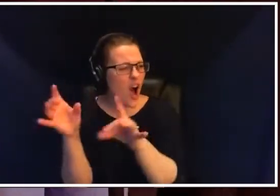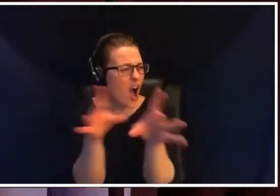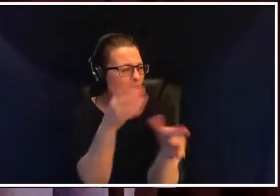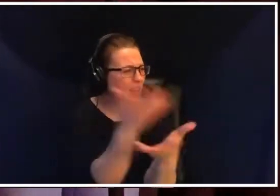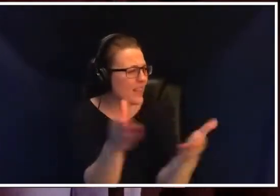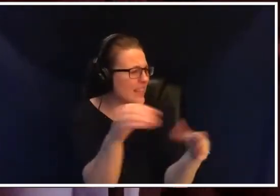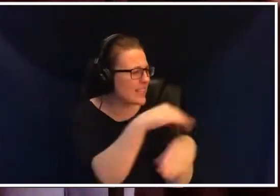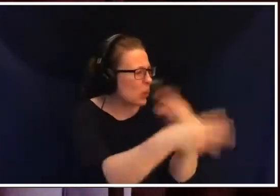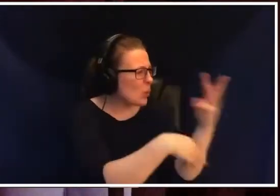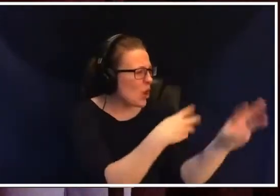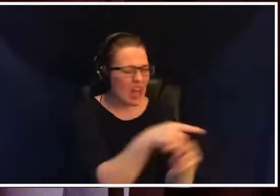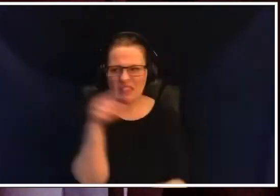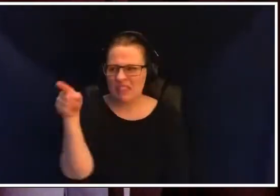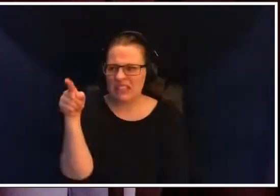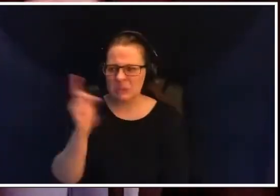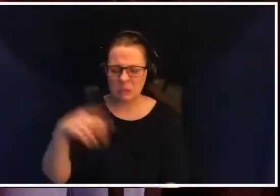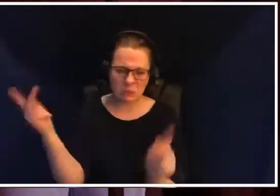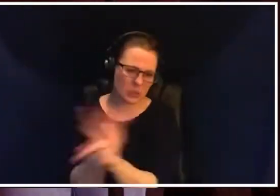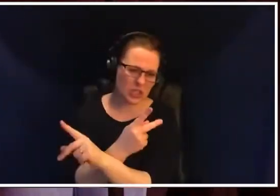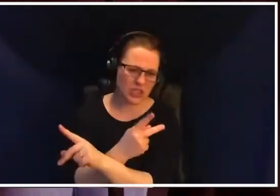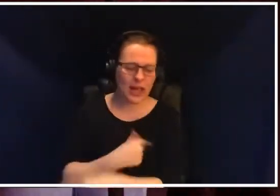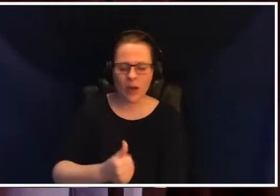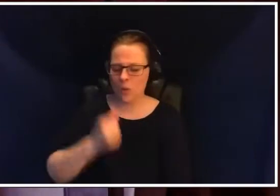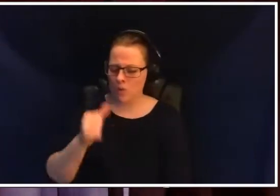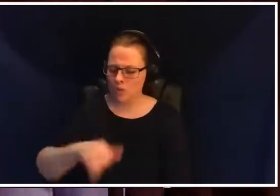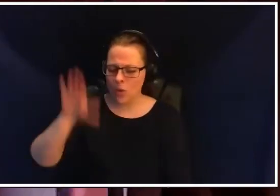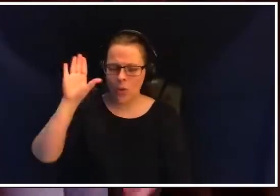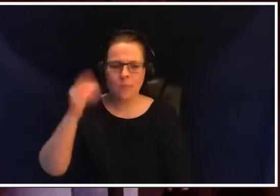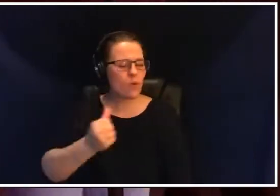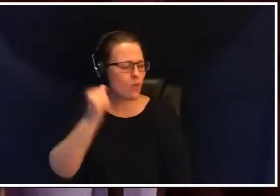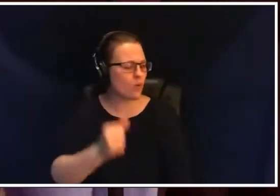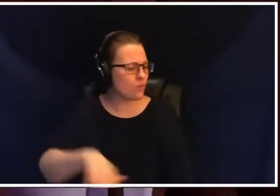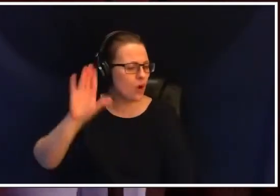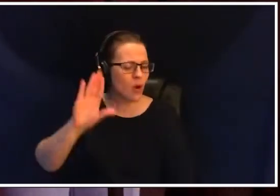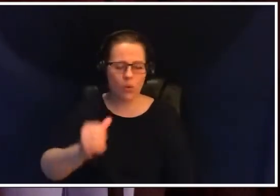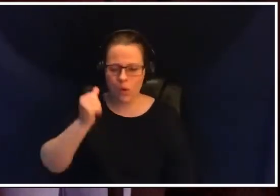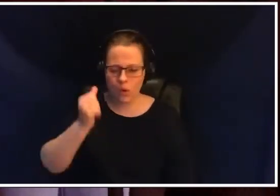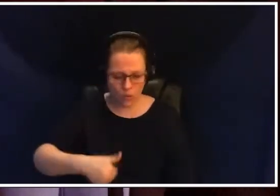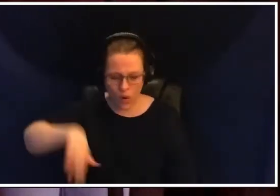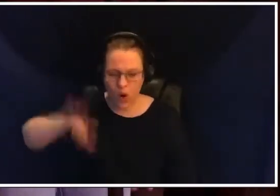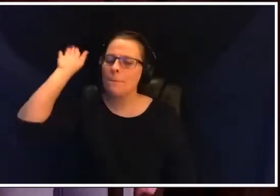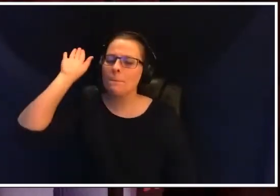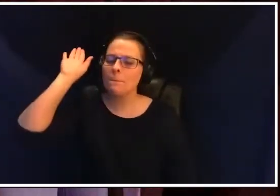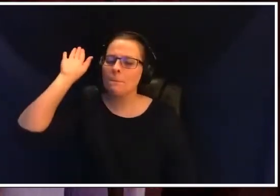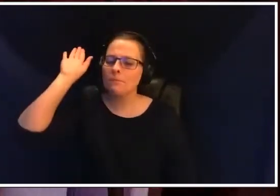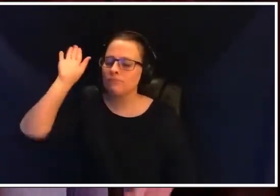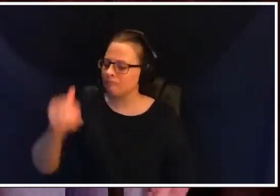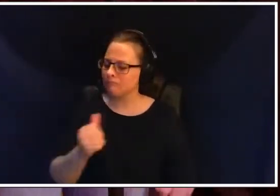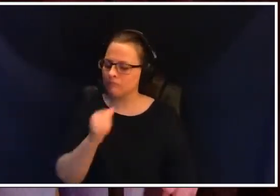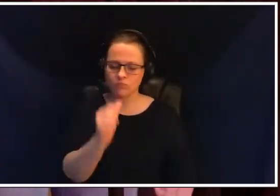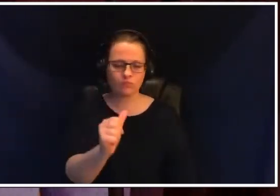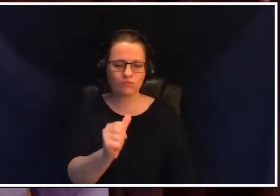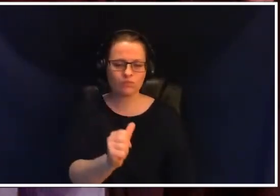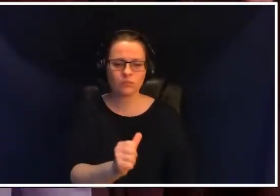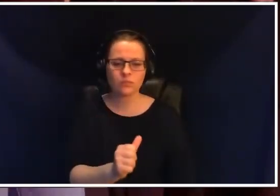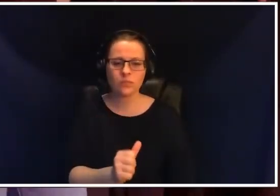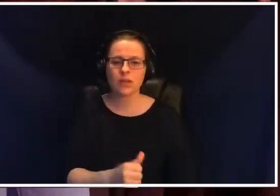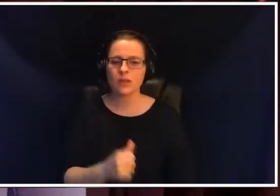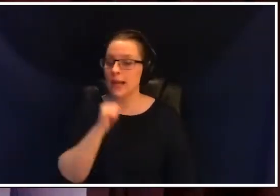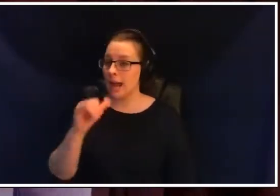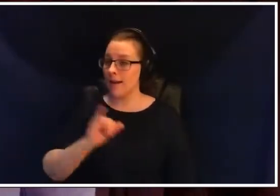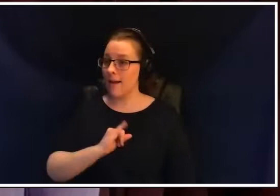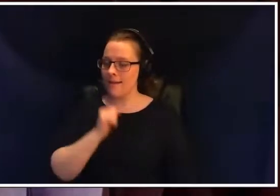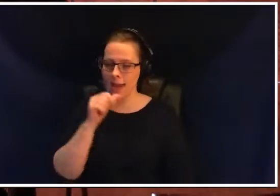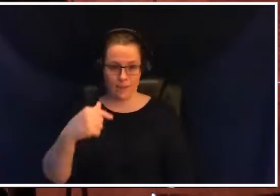ever were. I'll never grow up, never grow up, never grow up. No sir, not I, not